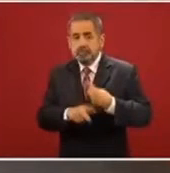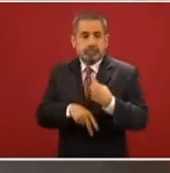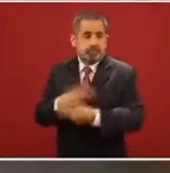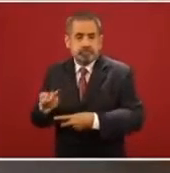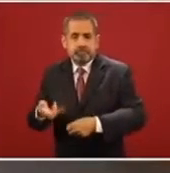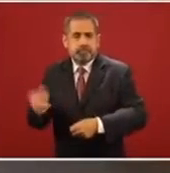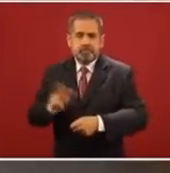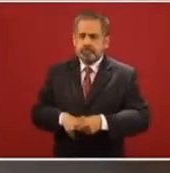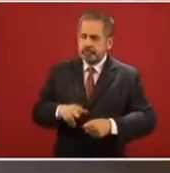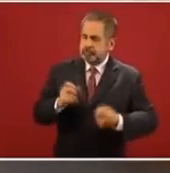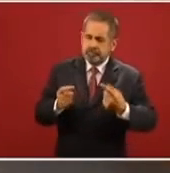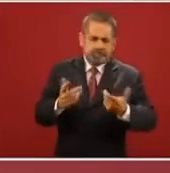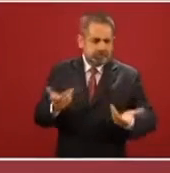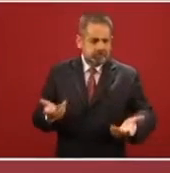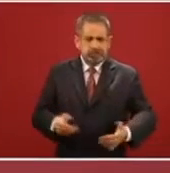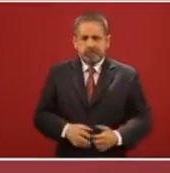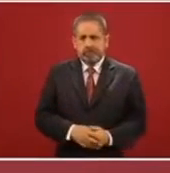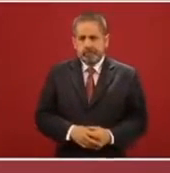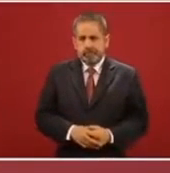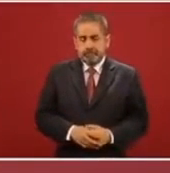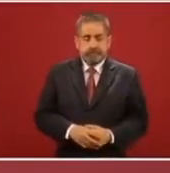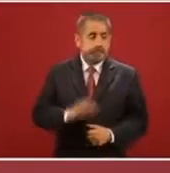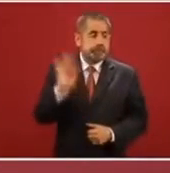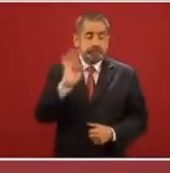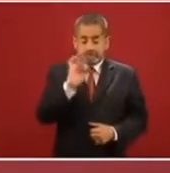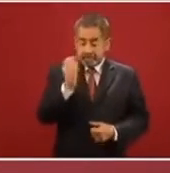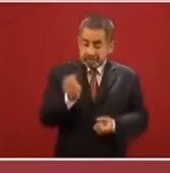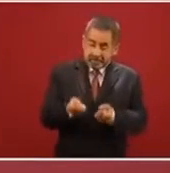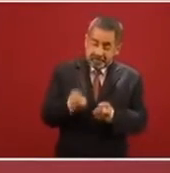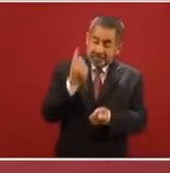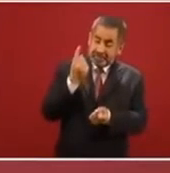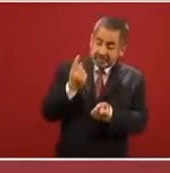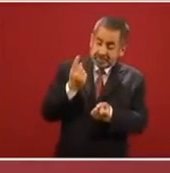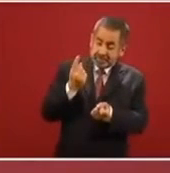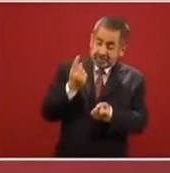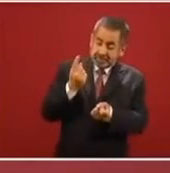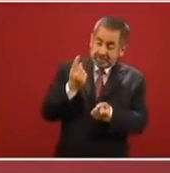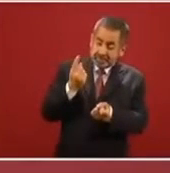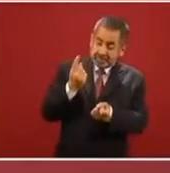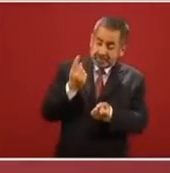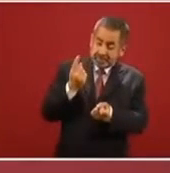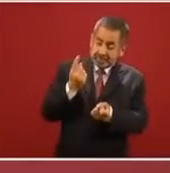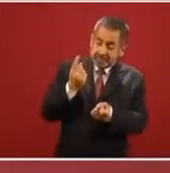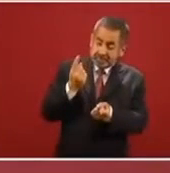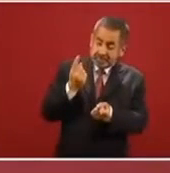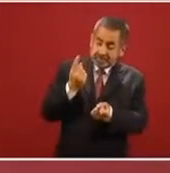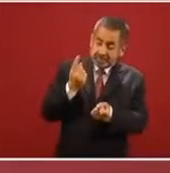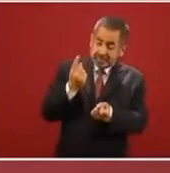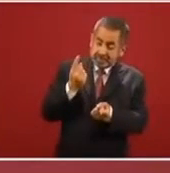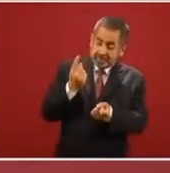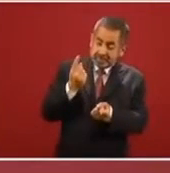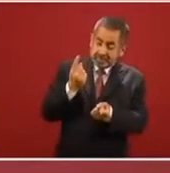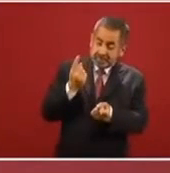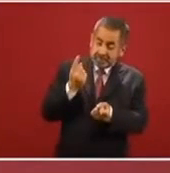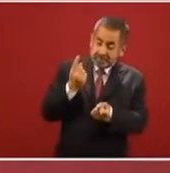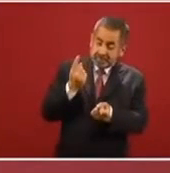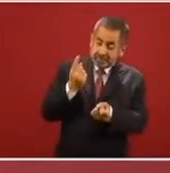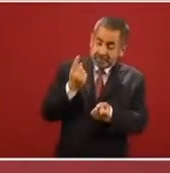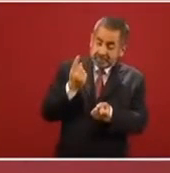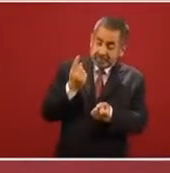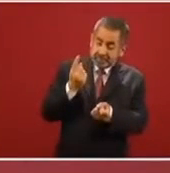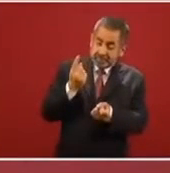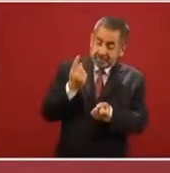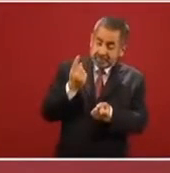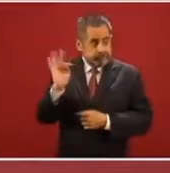places, Y quienes sí tienen la necesidad and that these that do have